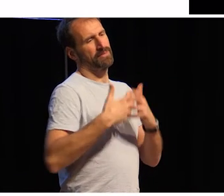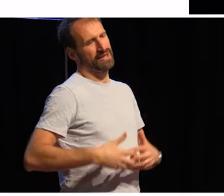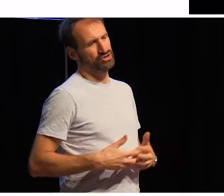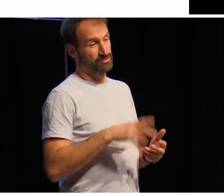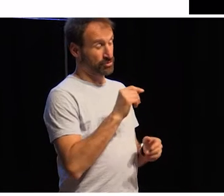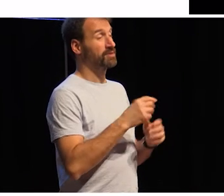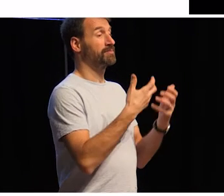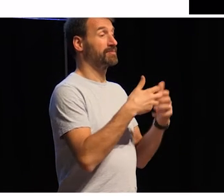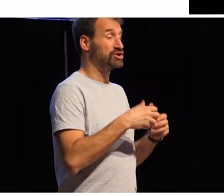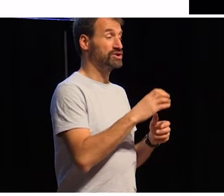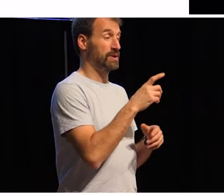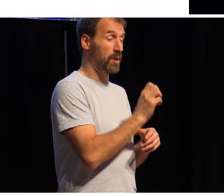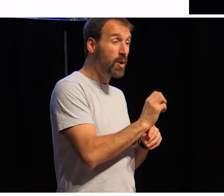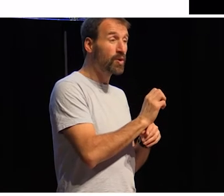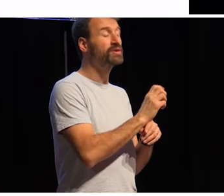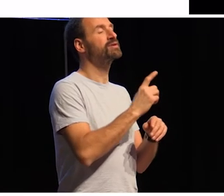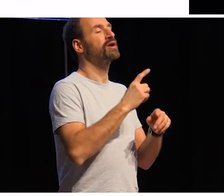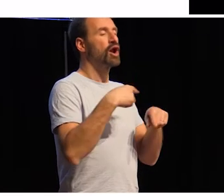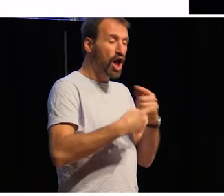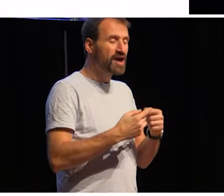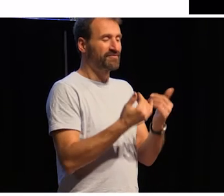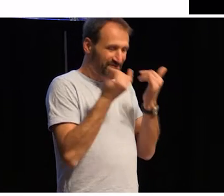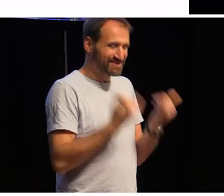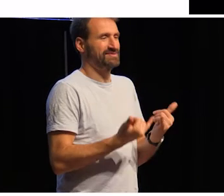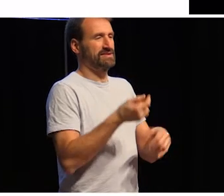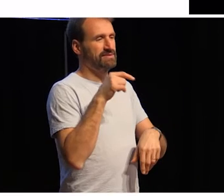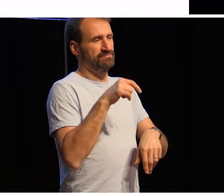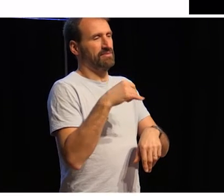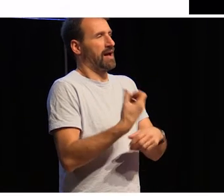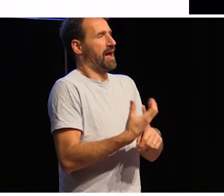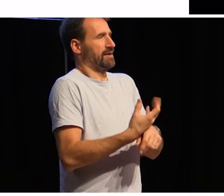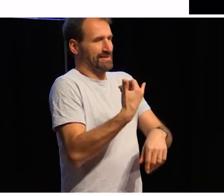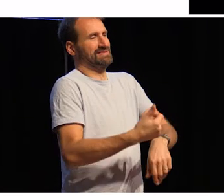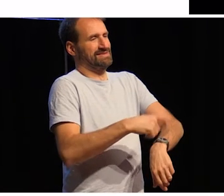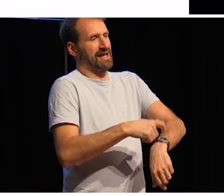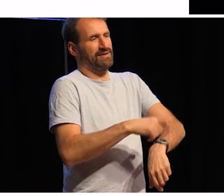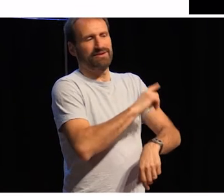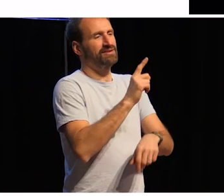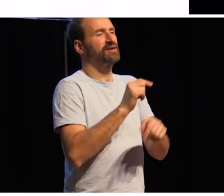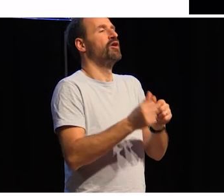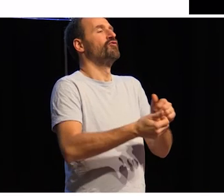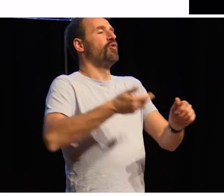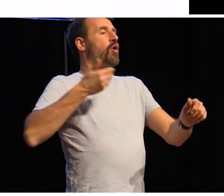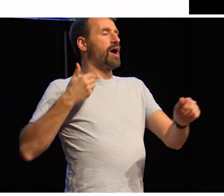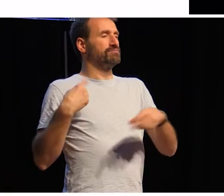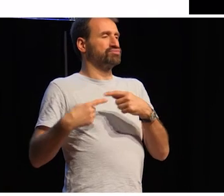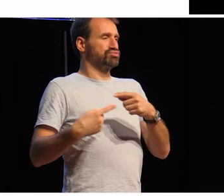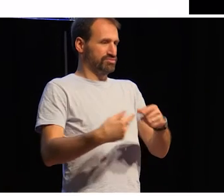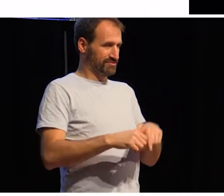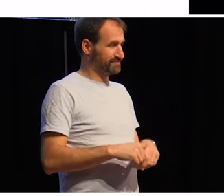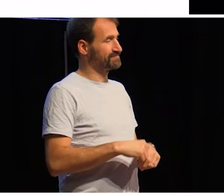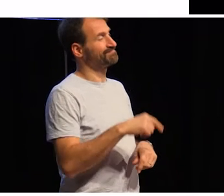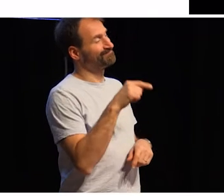than ahead of time. If you think about C++, that is clearly ahead of time because you're actually doing two